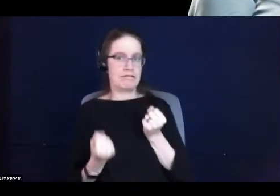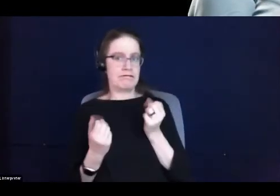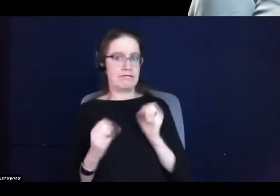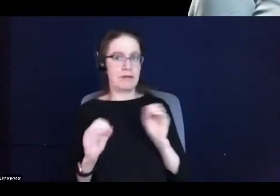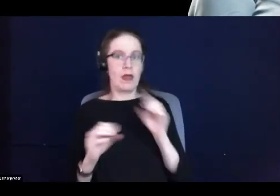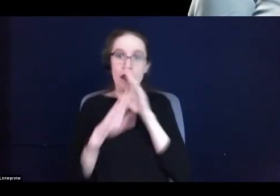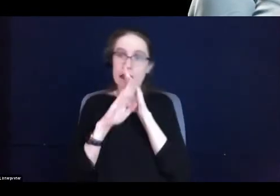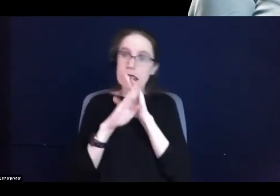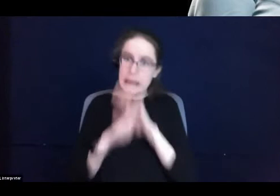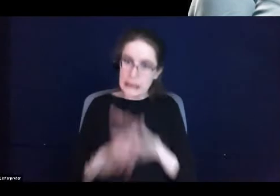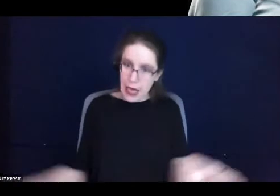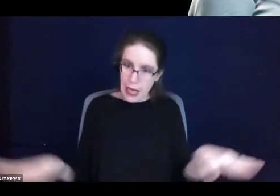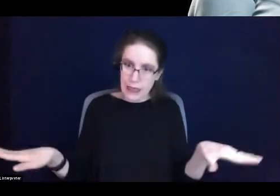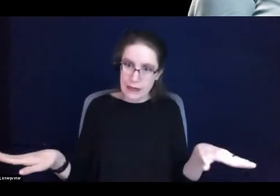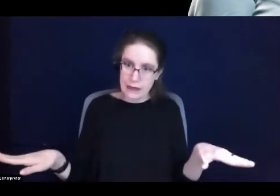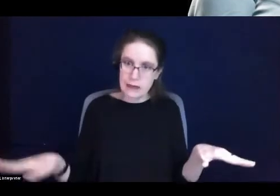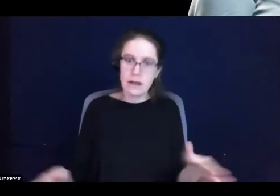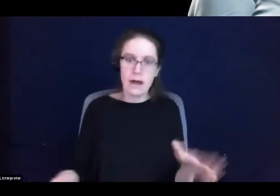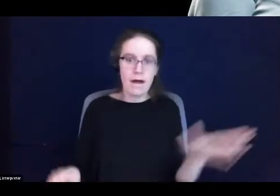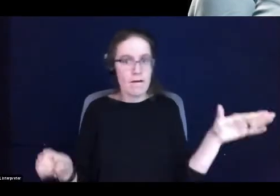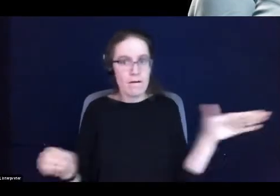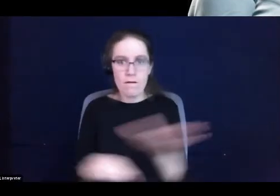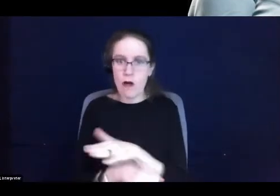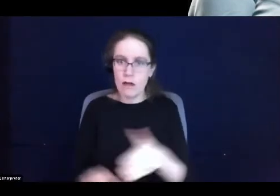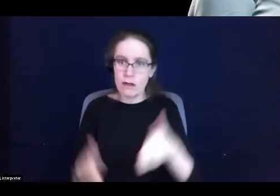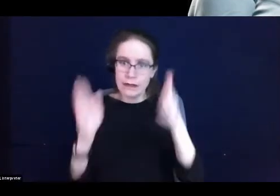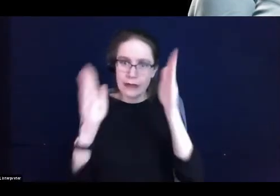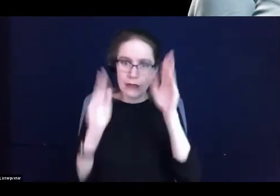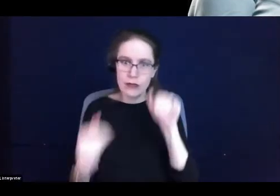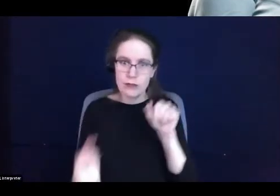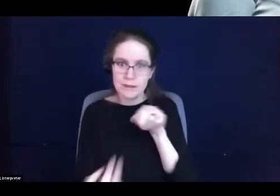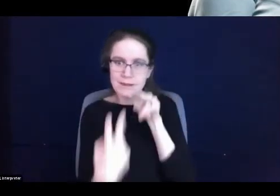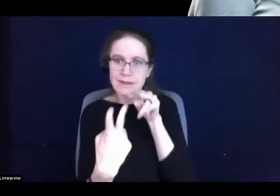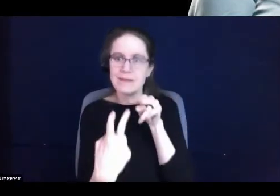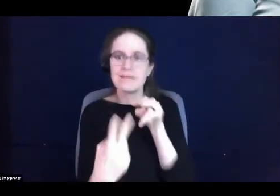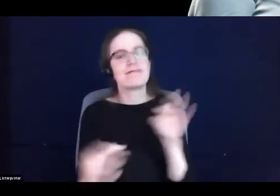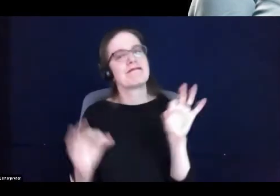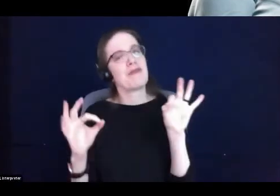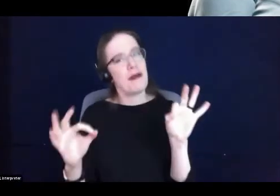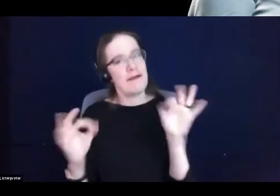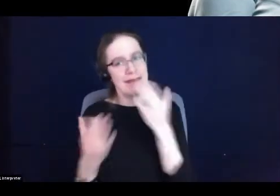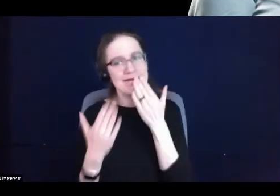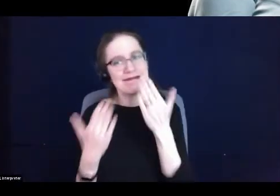giving that person your full attention. Thank you all for answering.